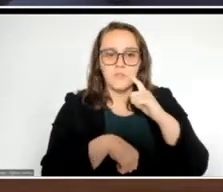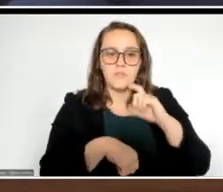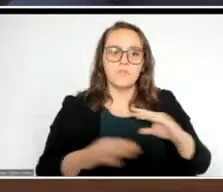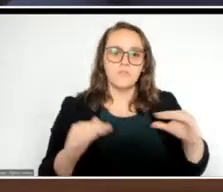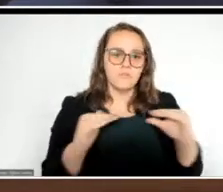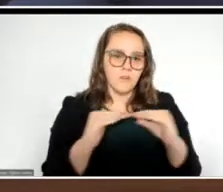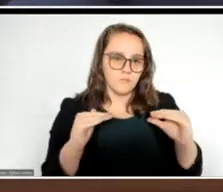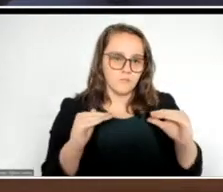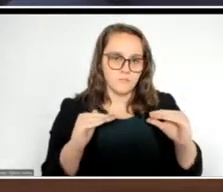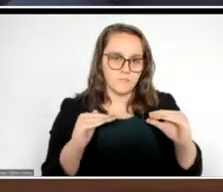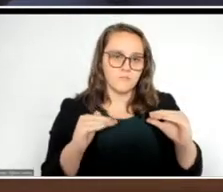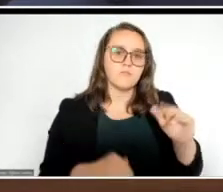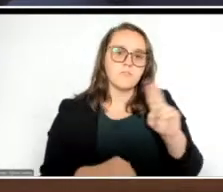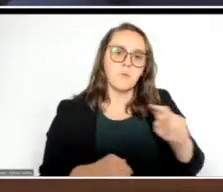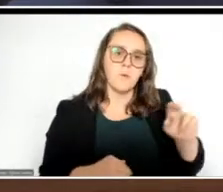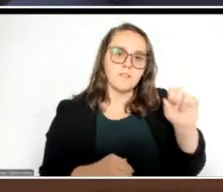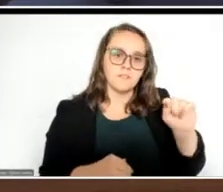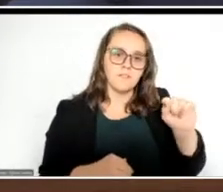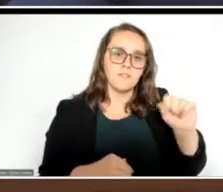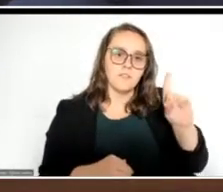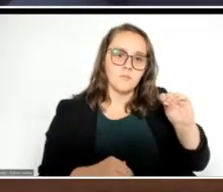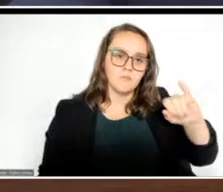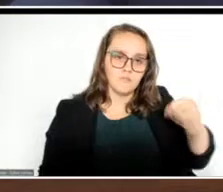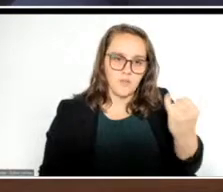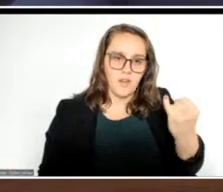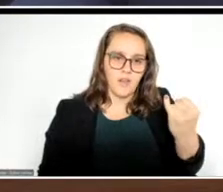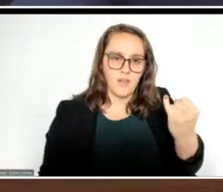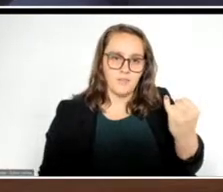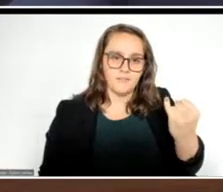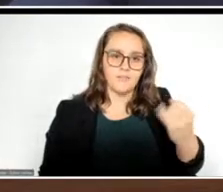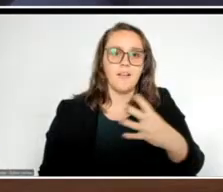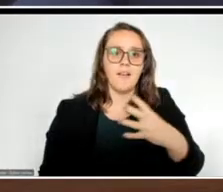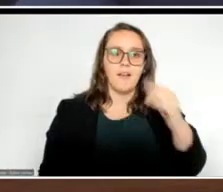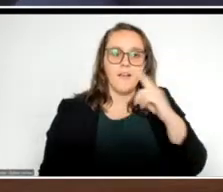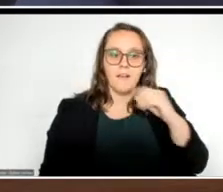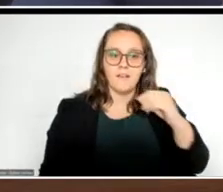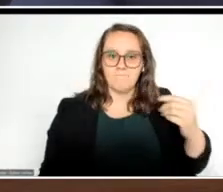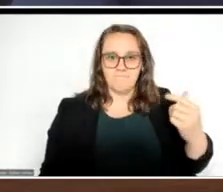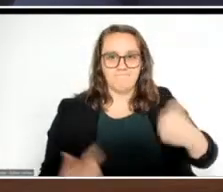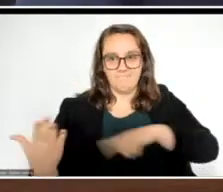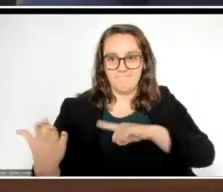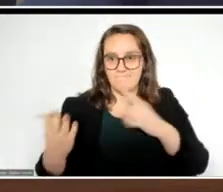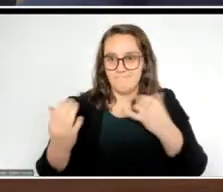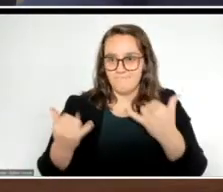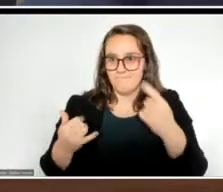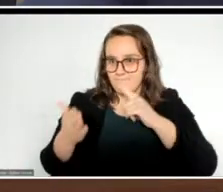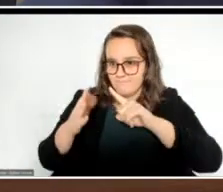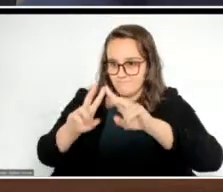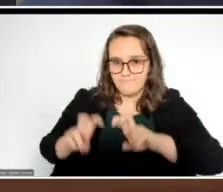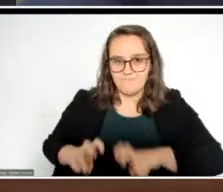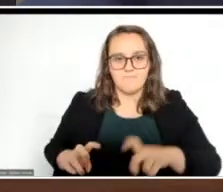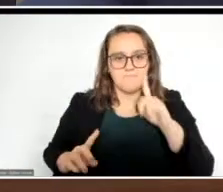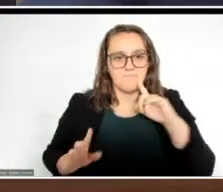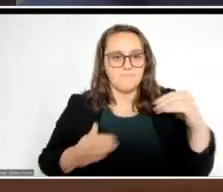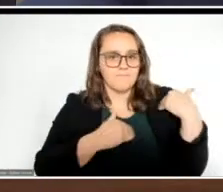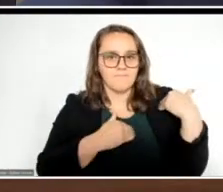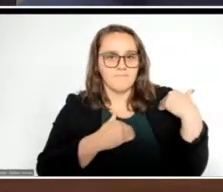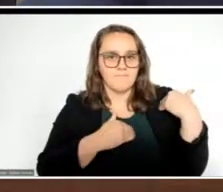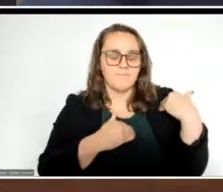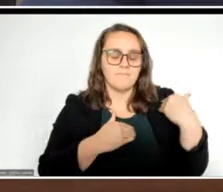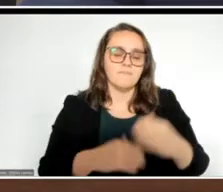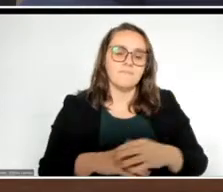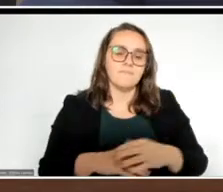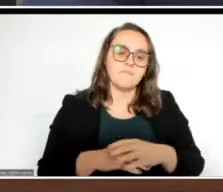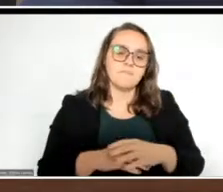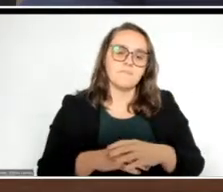our U.S. Department of Justice have that responsibility. A key element of this committee's responsibility is to propose